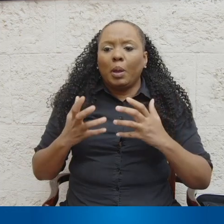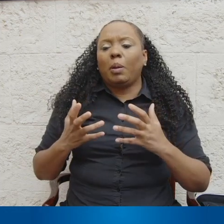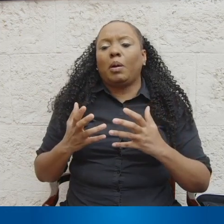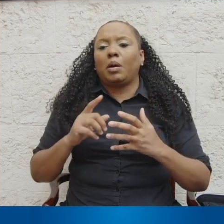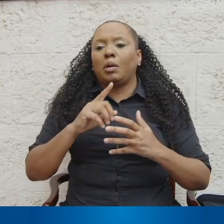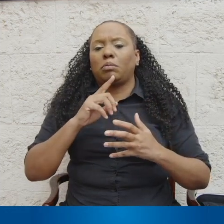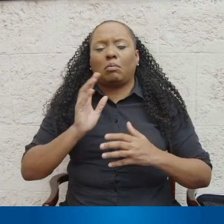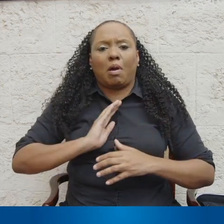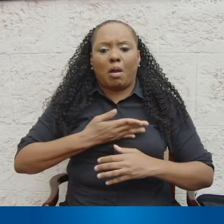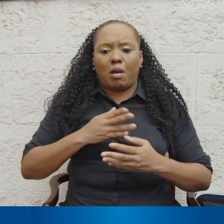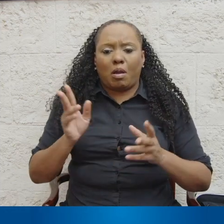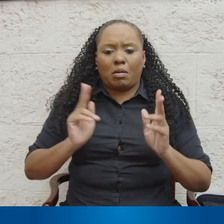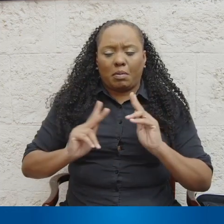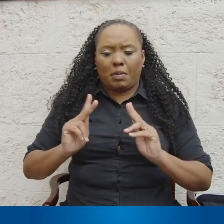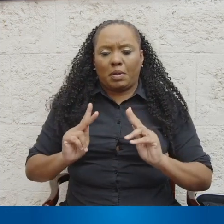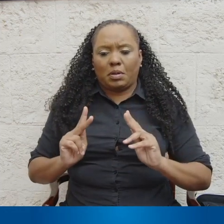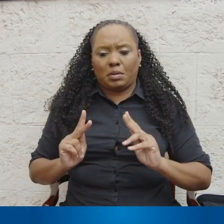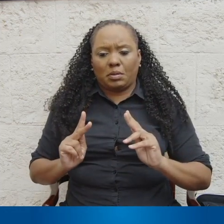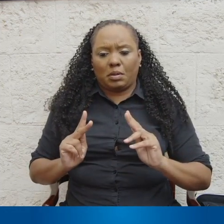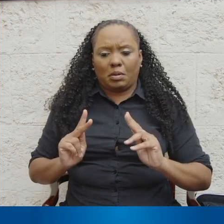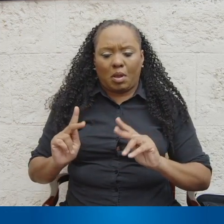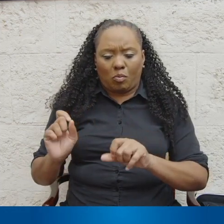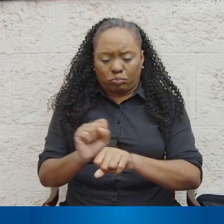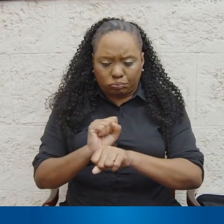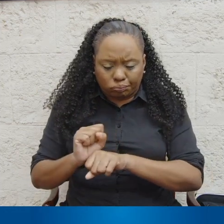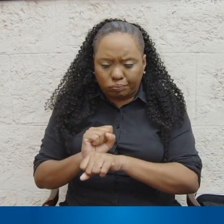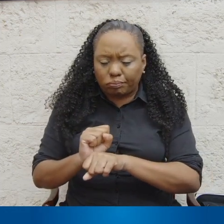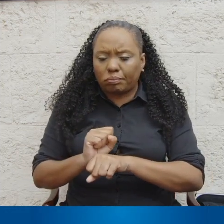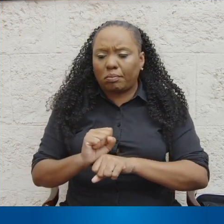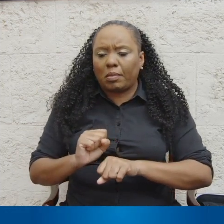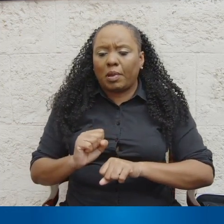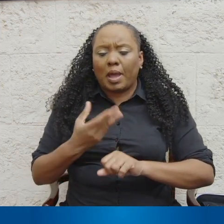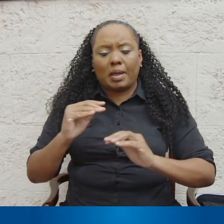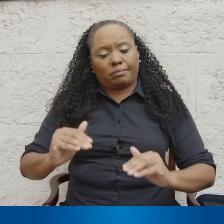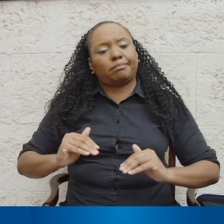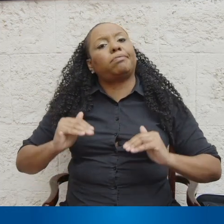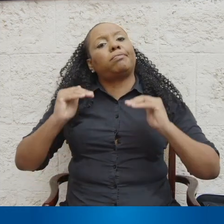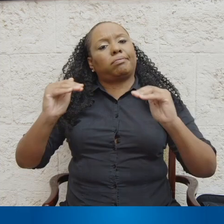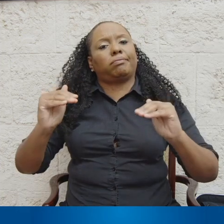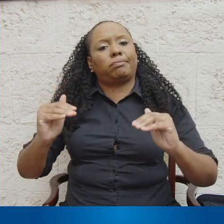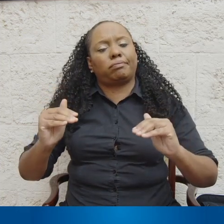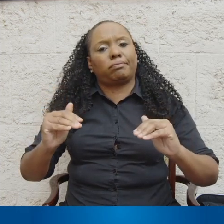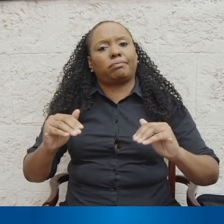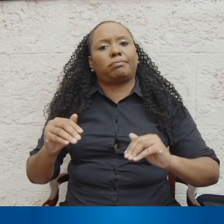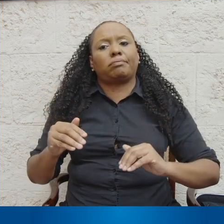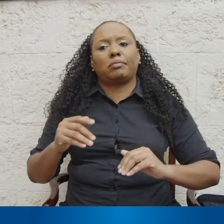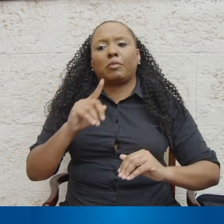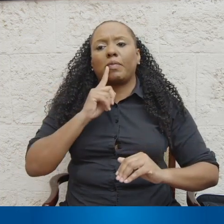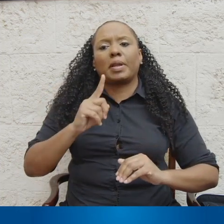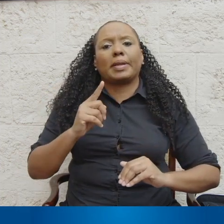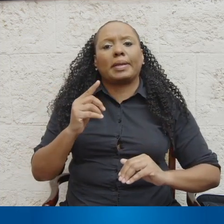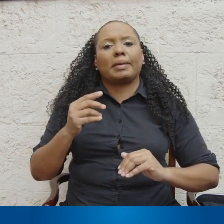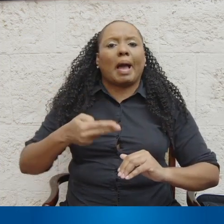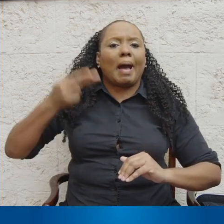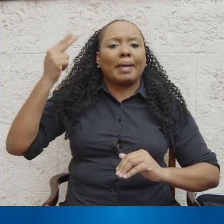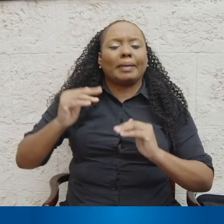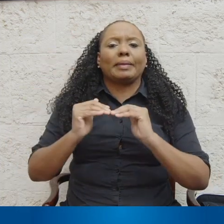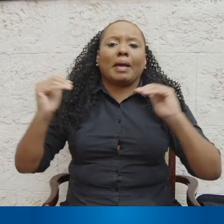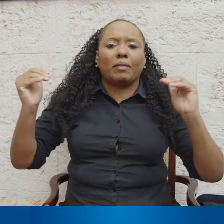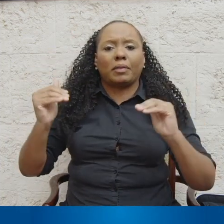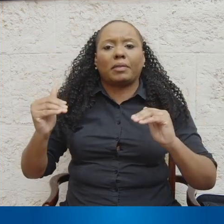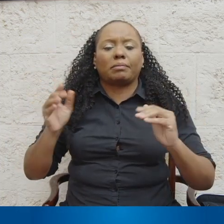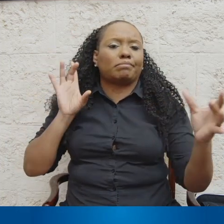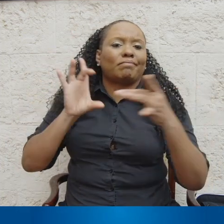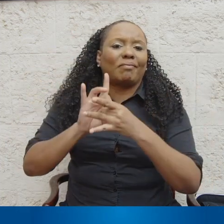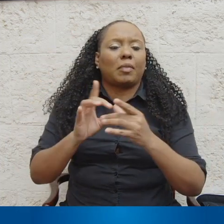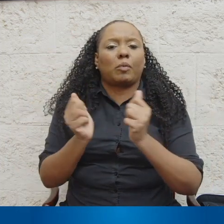can stand on their own, where sports tourism becomes a reality through the national federations. What